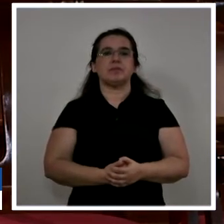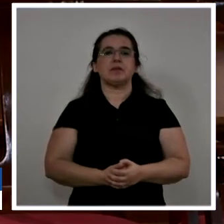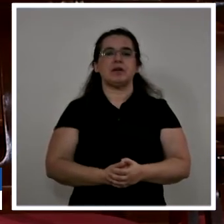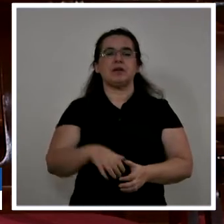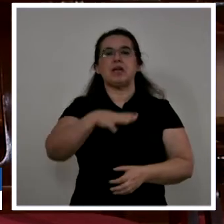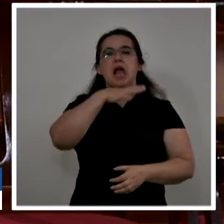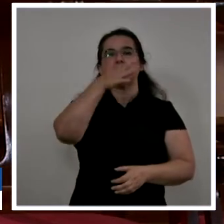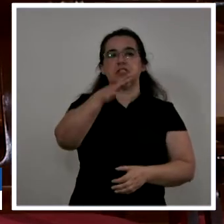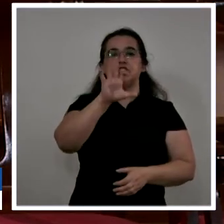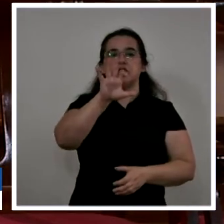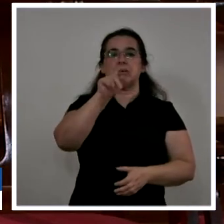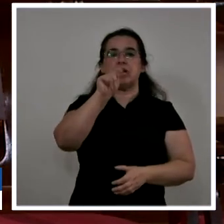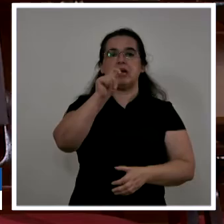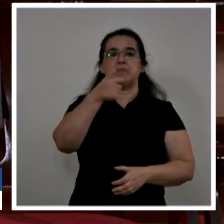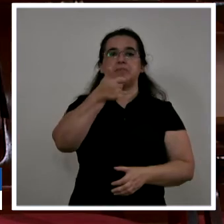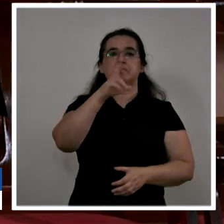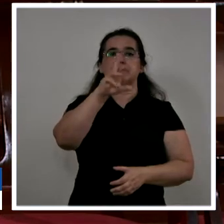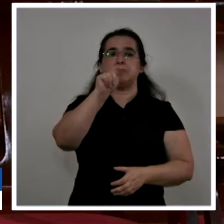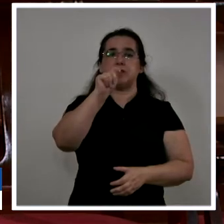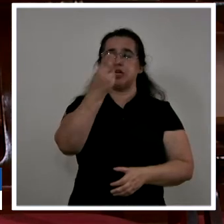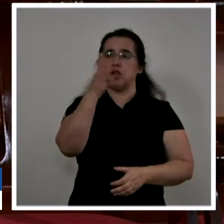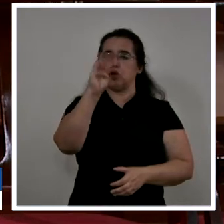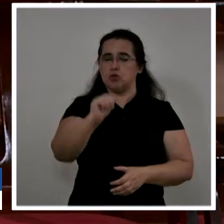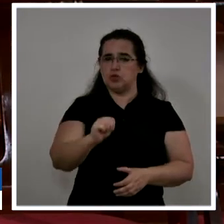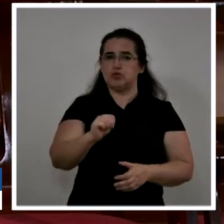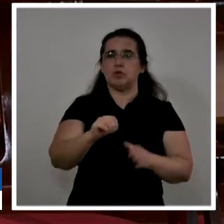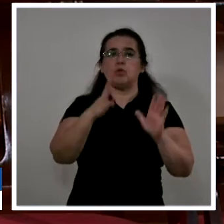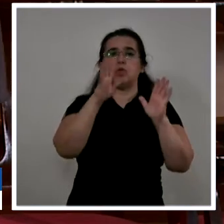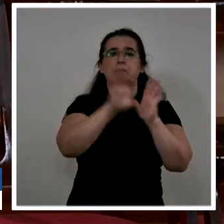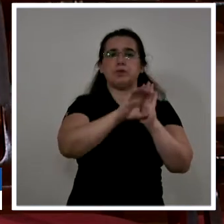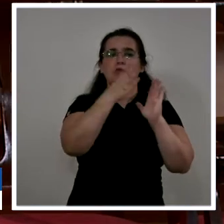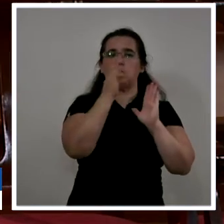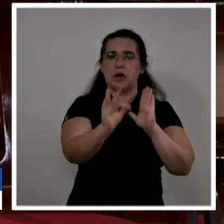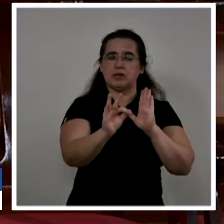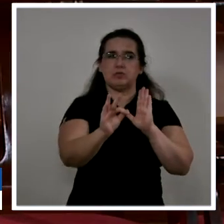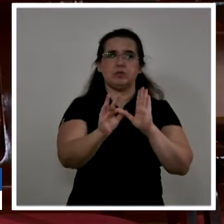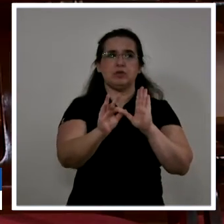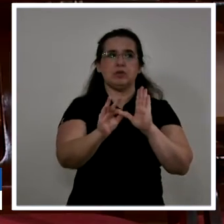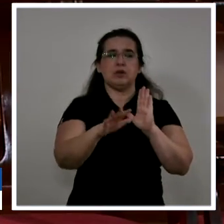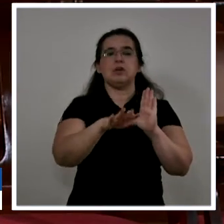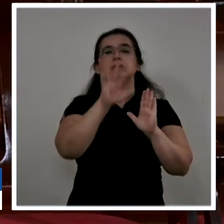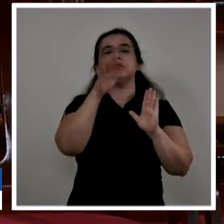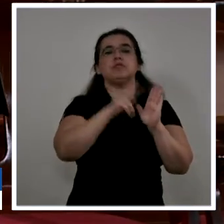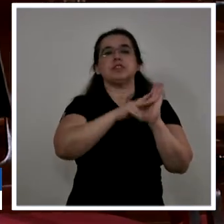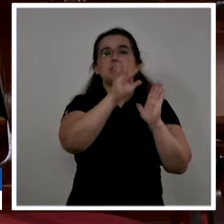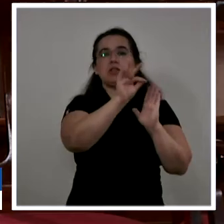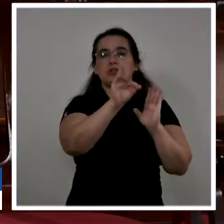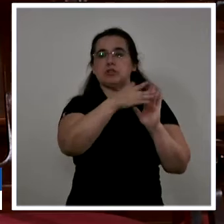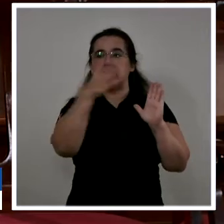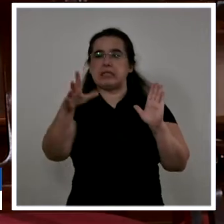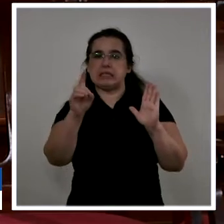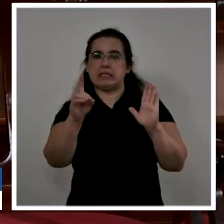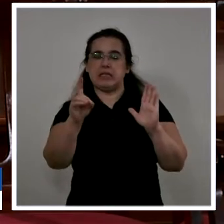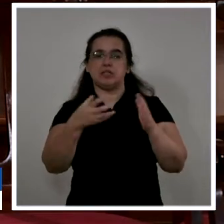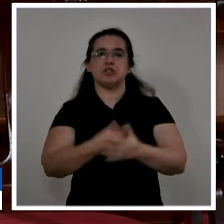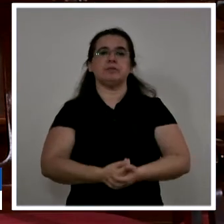verse 14 to 16, não vamos ler todos os textos, mas diz em Hebreus 4, 14 a 16, it says that